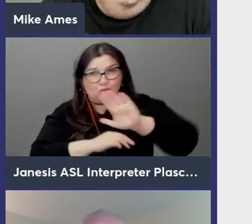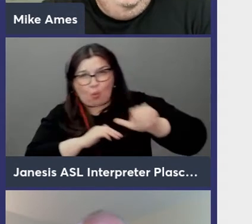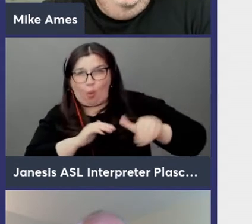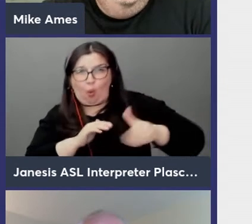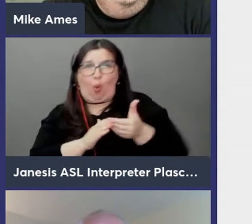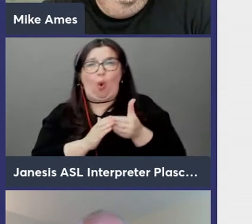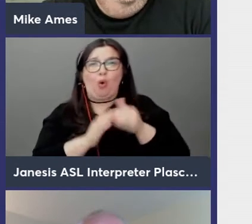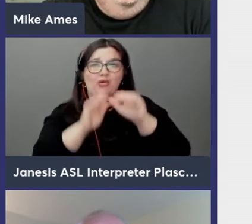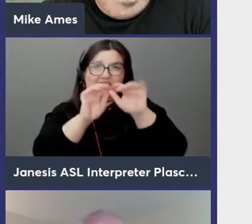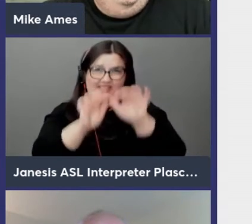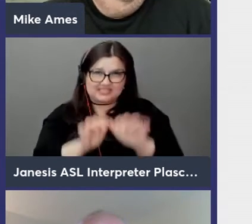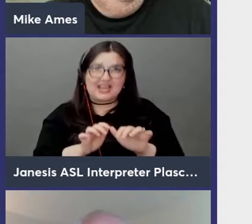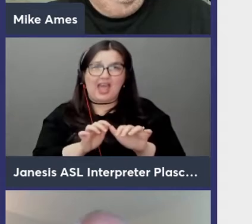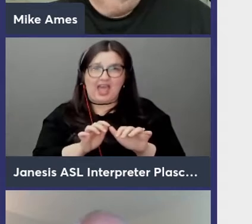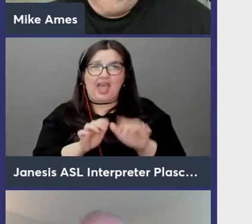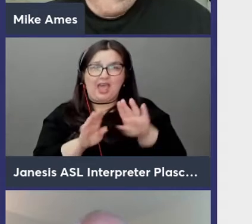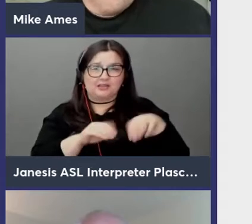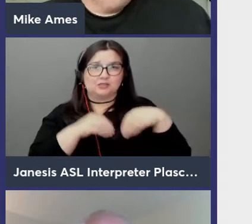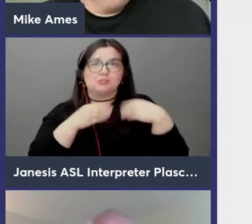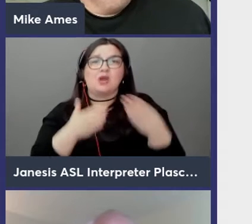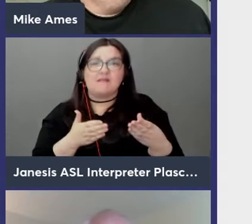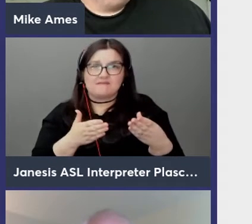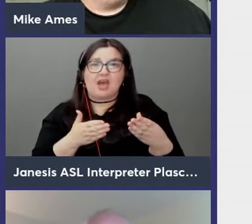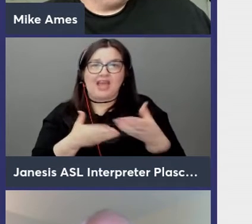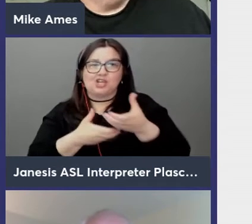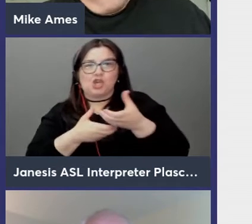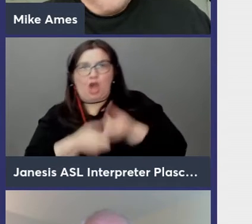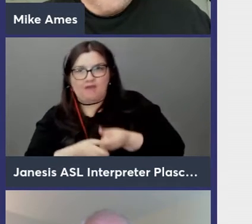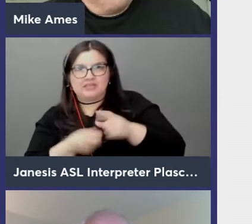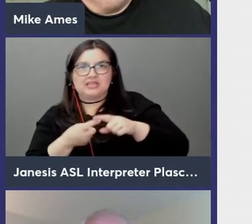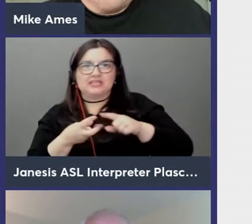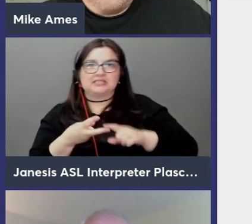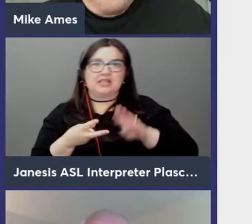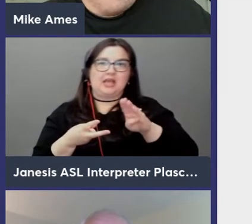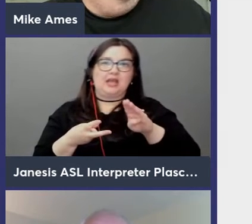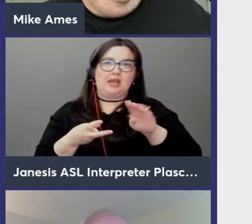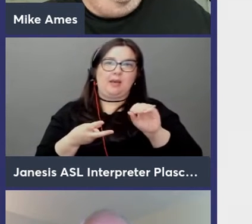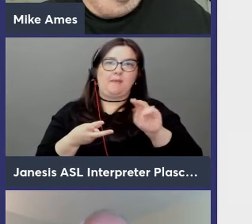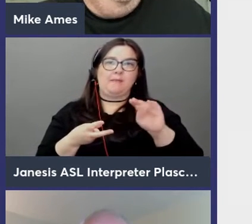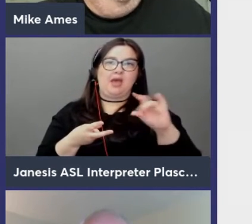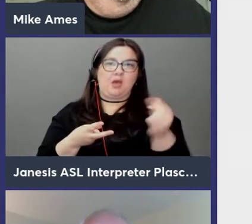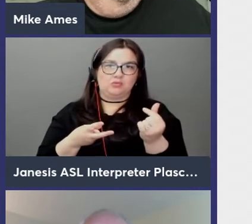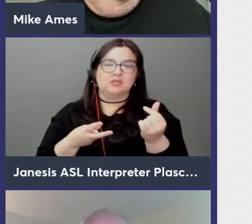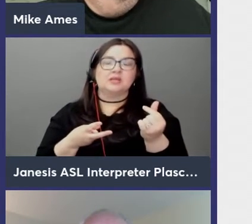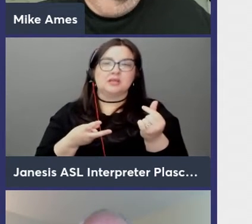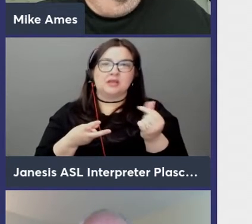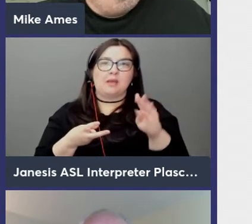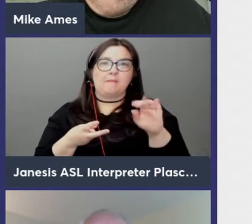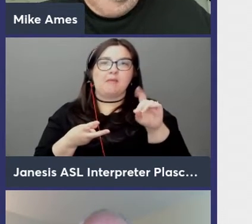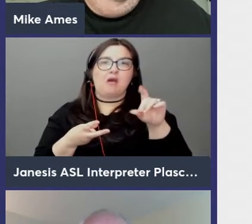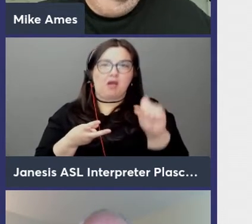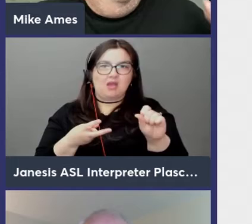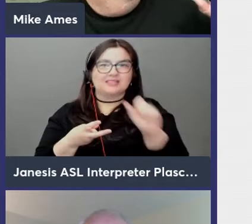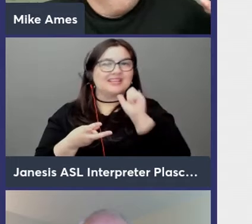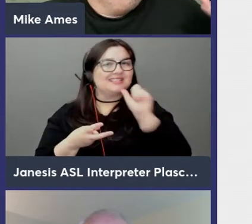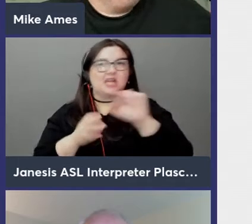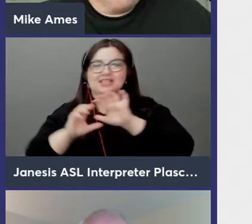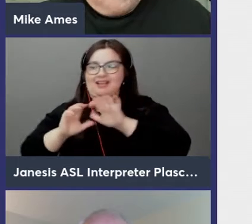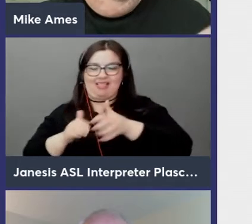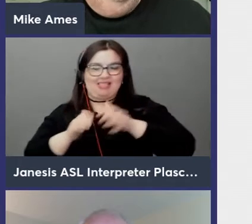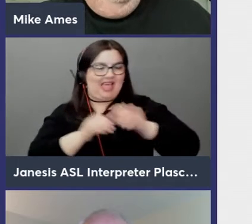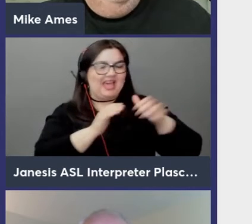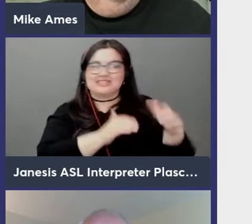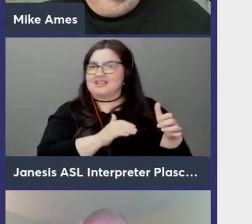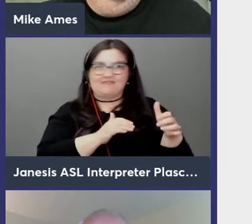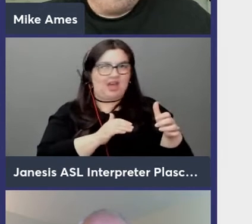provide confidences and bounding boxes. What it doesn't do is classify the text for you. So it wouldn't say, this